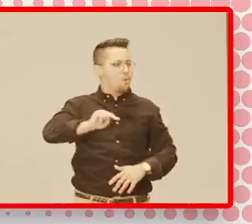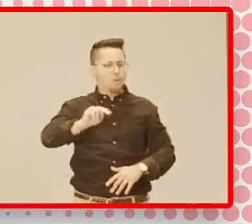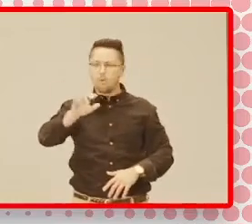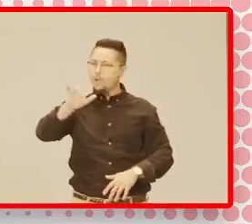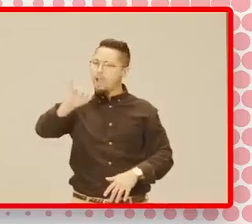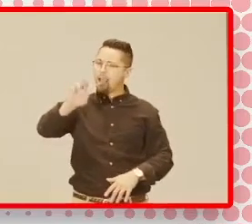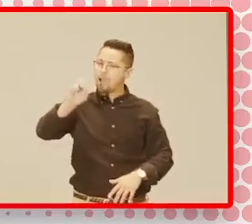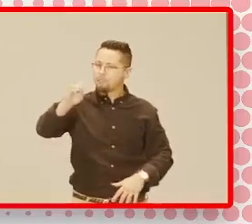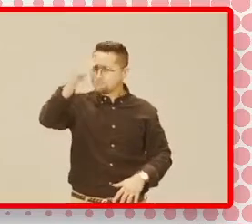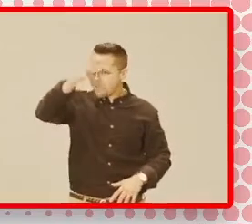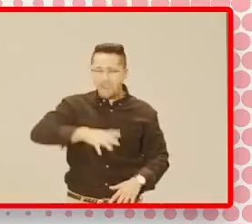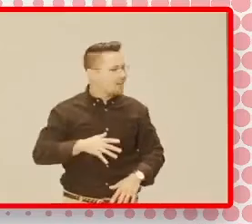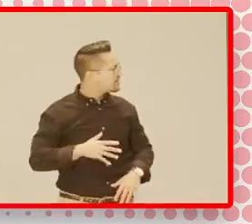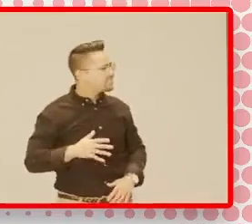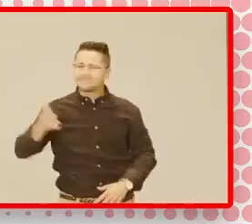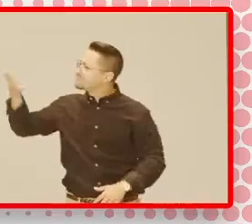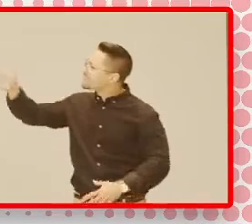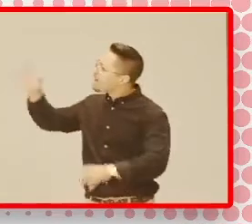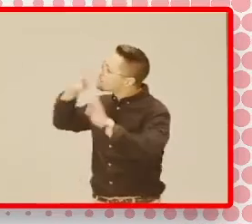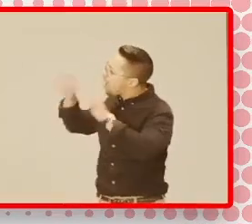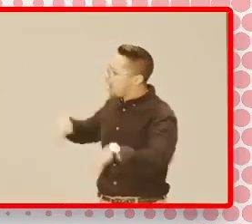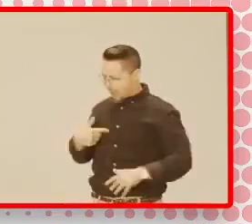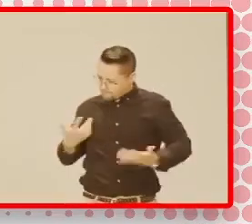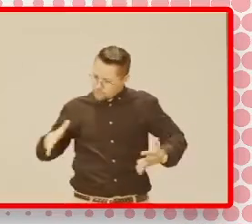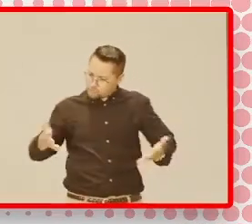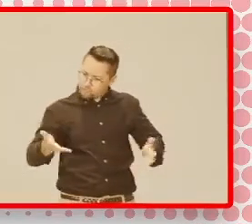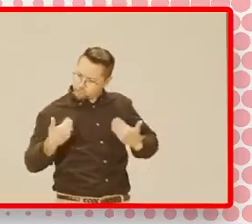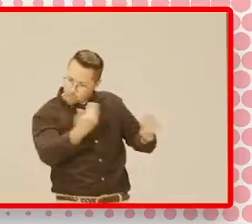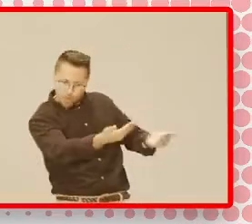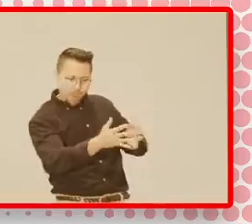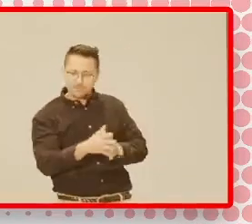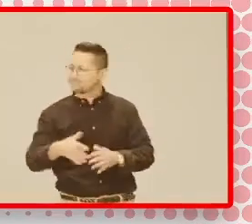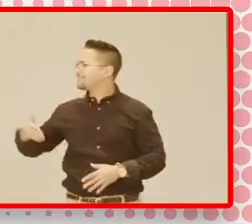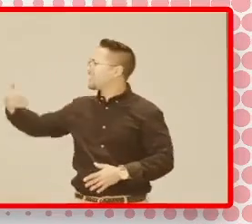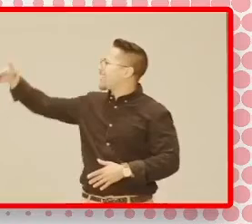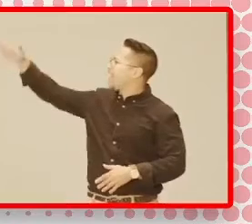Stop crying. I'm done crying. Go on. Get out of here.